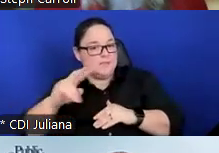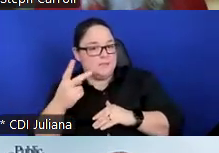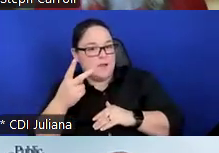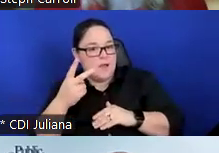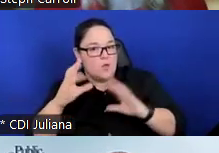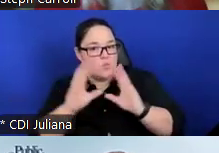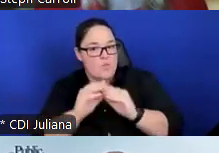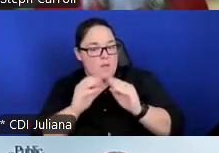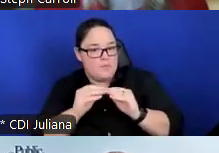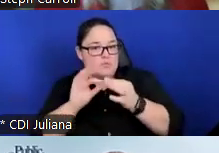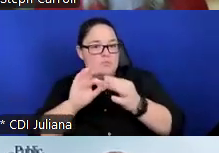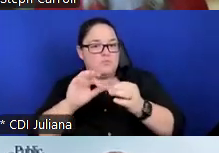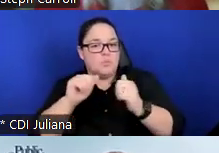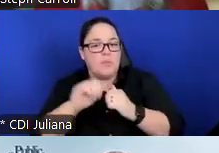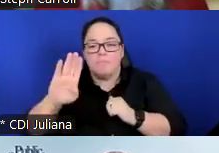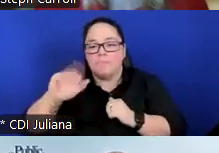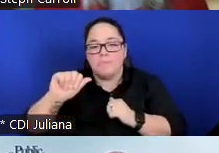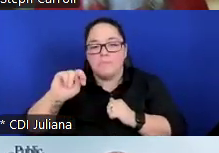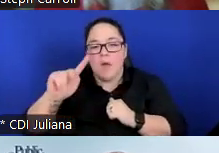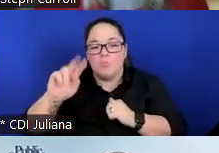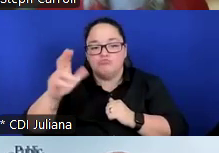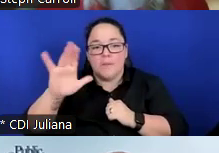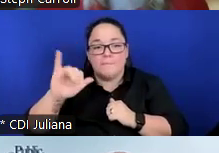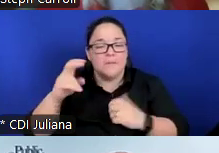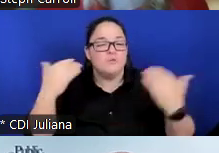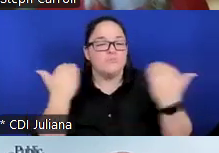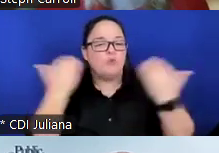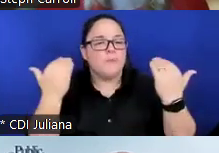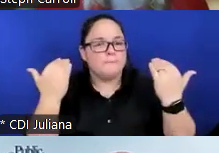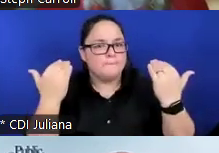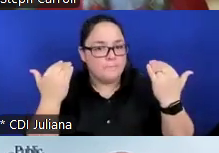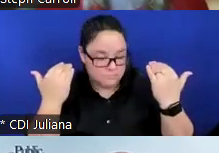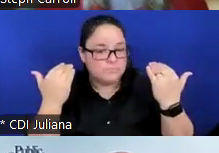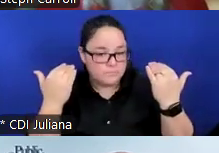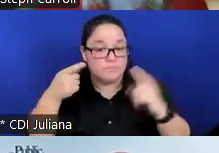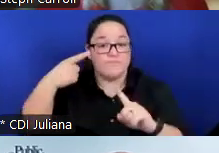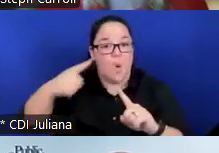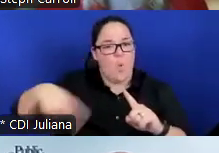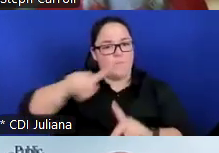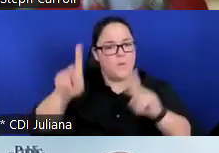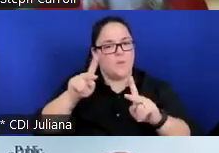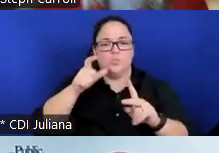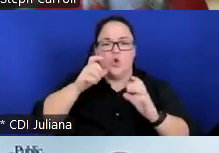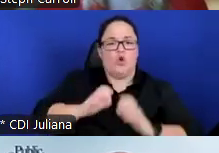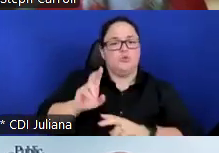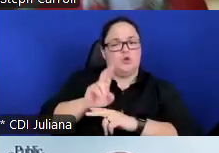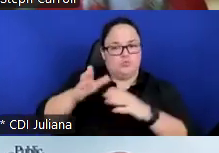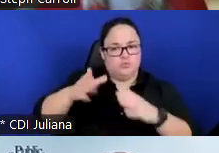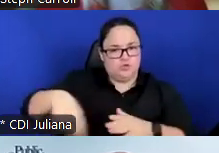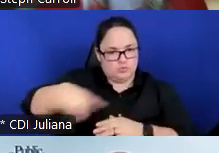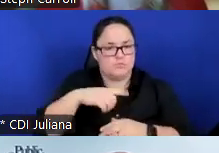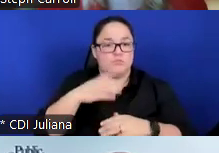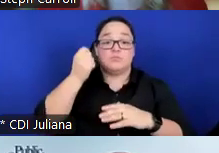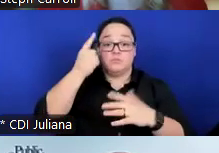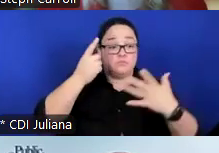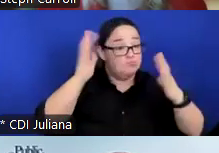After the presentation, we'll do our best to answer any questions that there are. Our preference is for you to share your questions